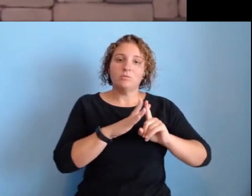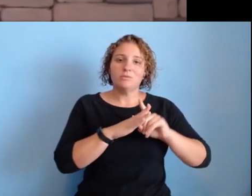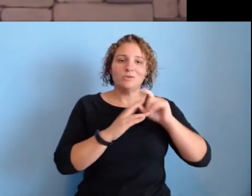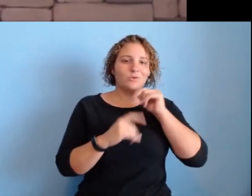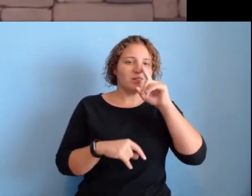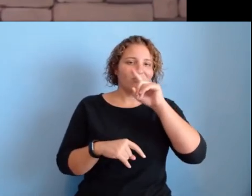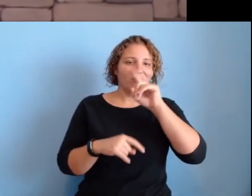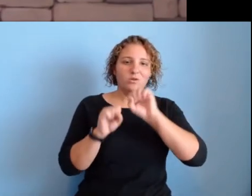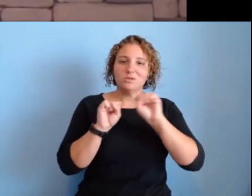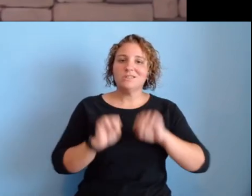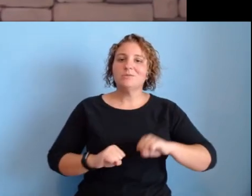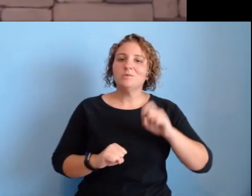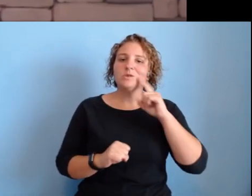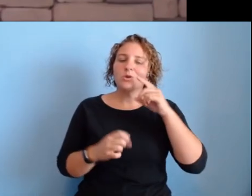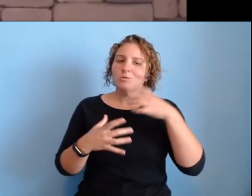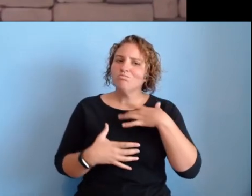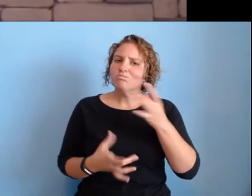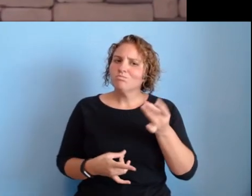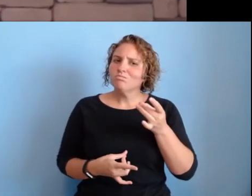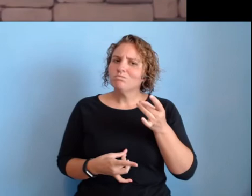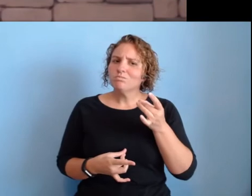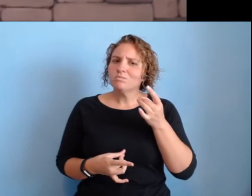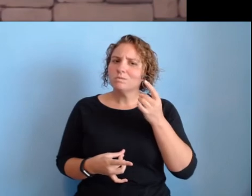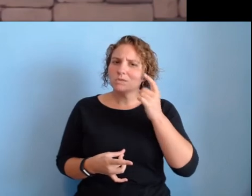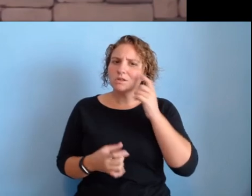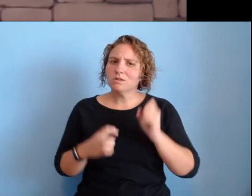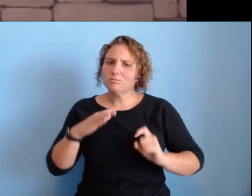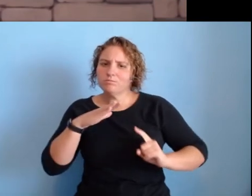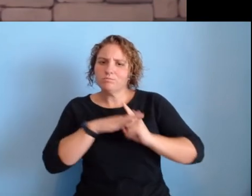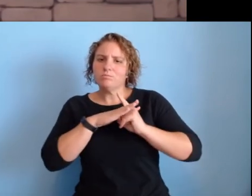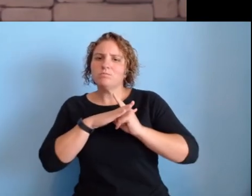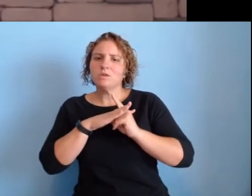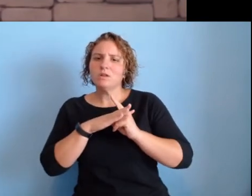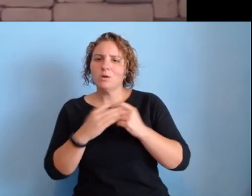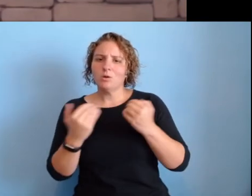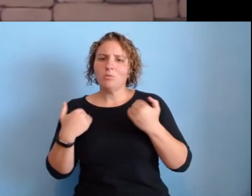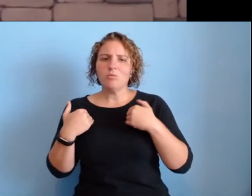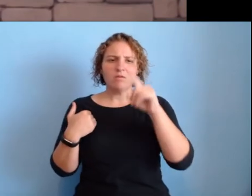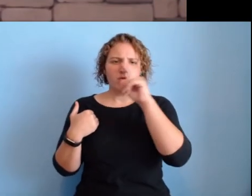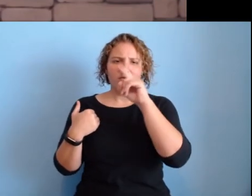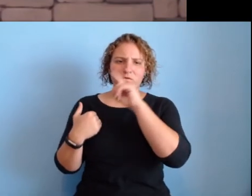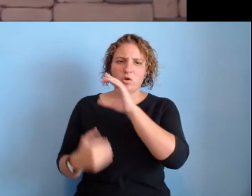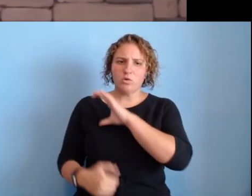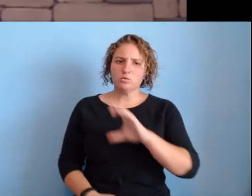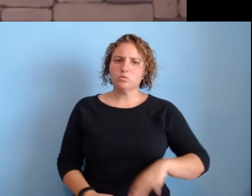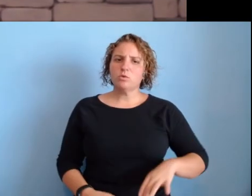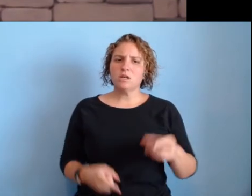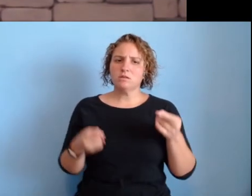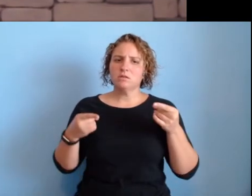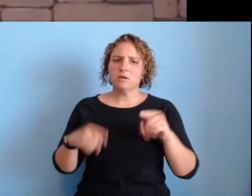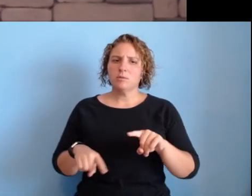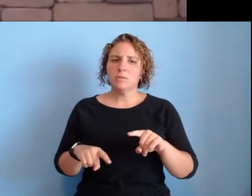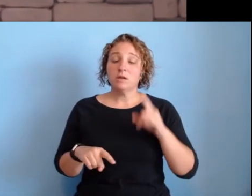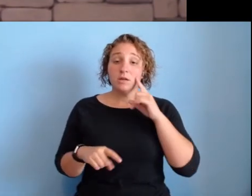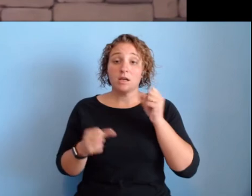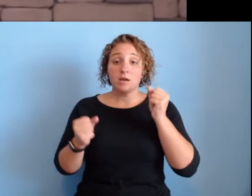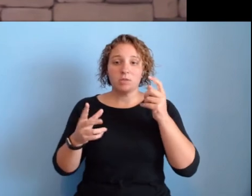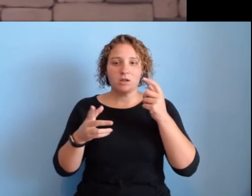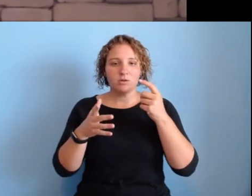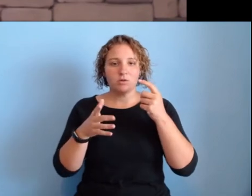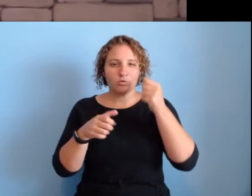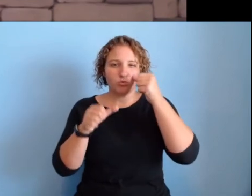So it is interesting, again, the fact that this can rise, and we have false Christs. If you're checking the headlines, how many remember Jesus in Siberia?